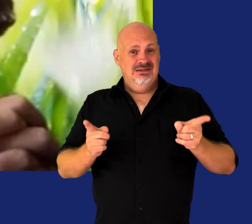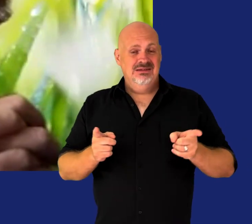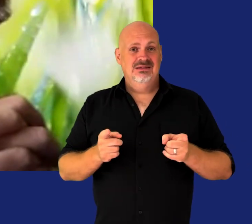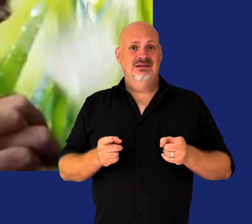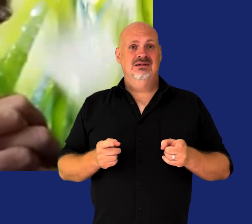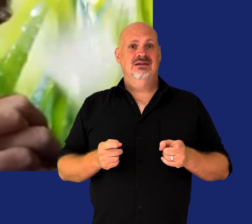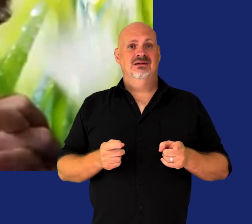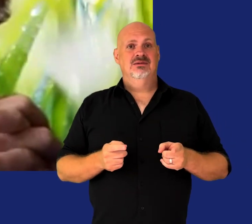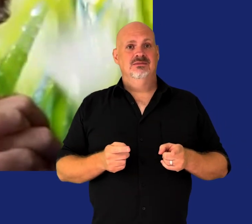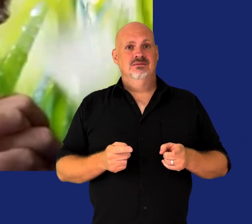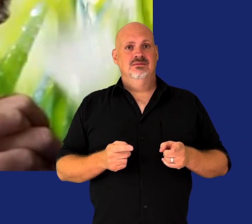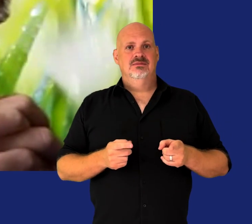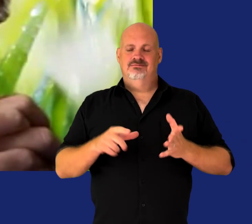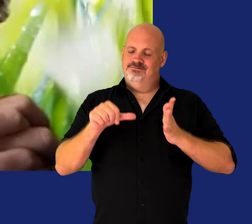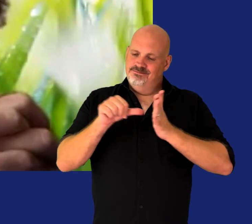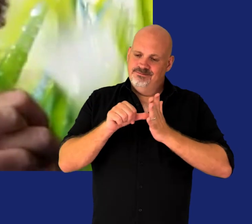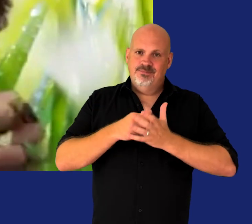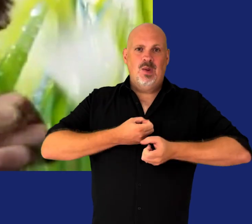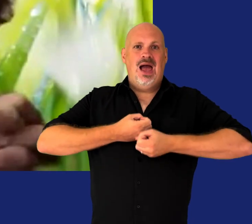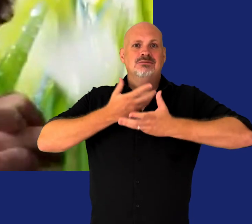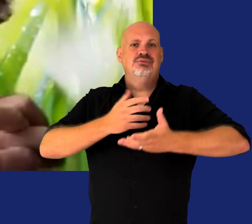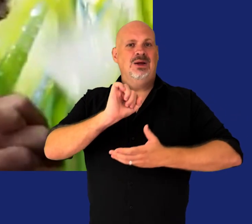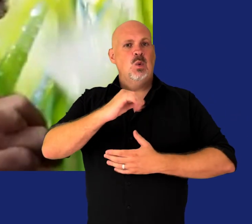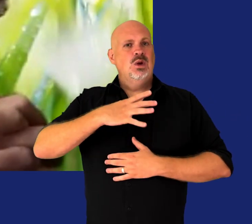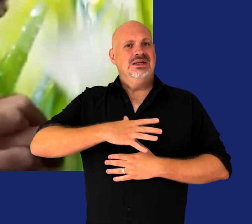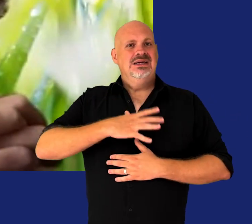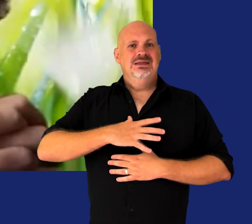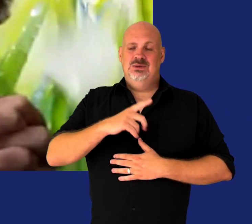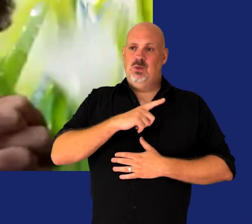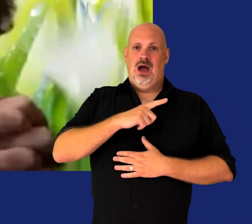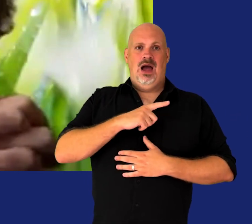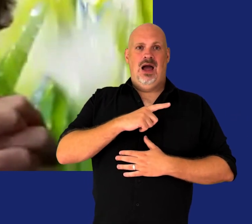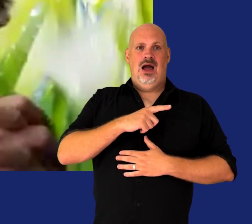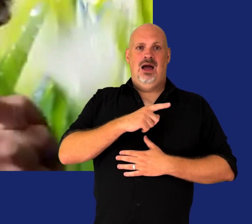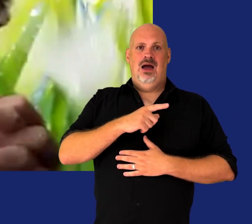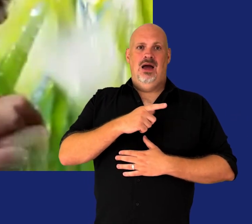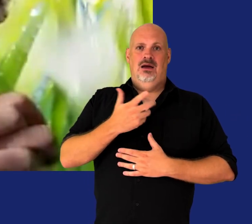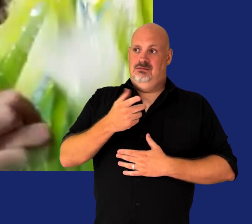of disability, it's hard to express your needs because